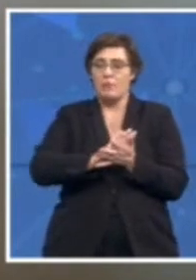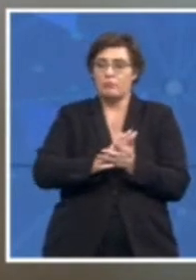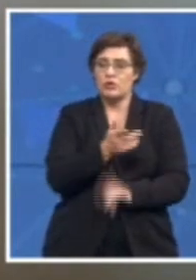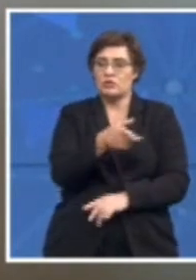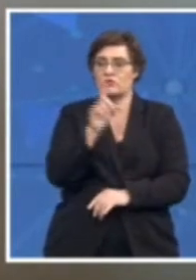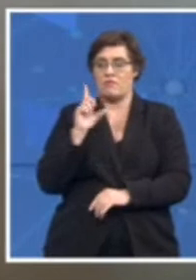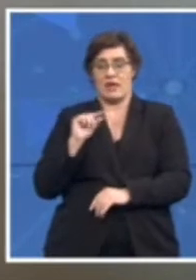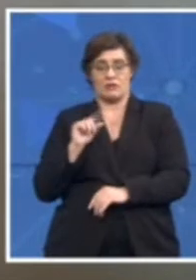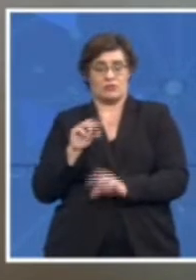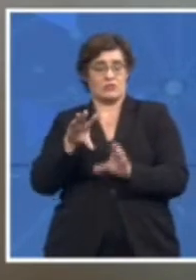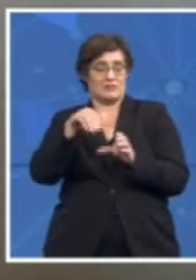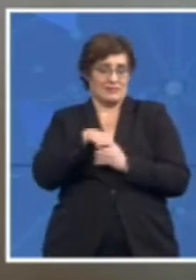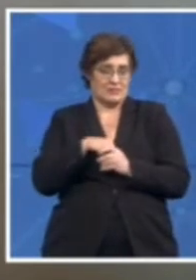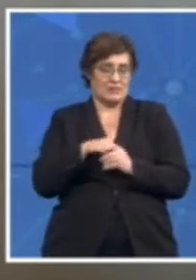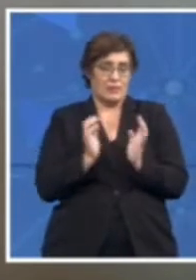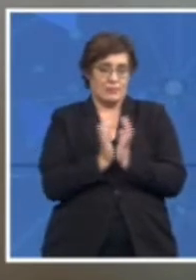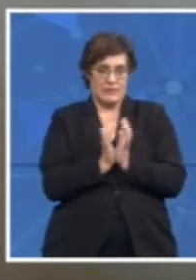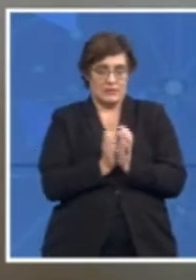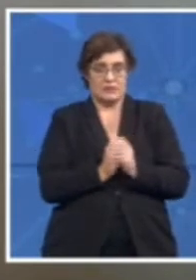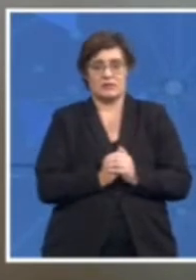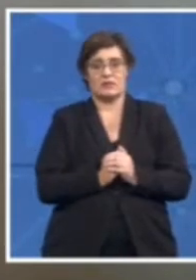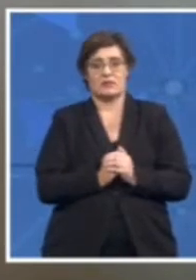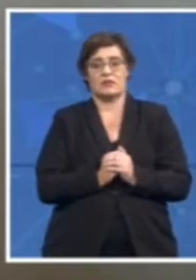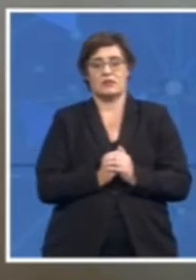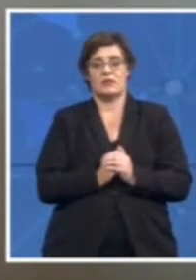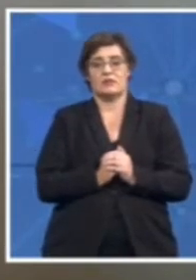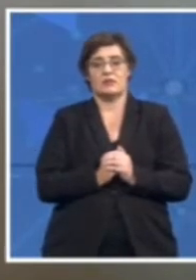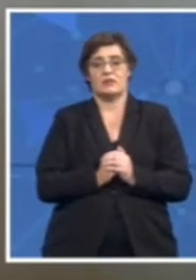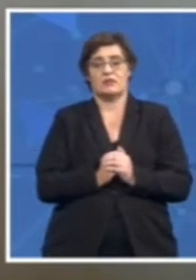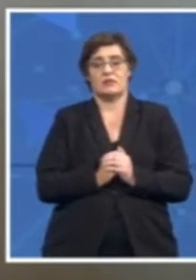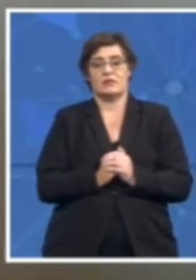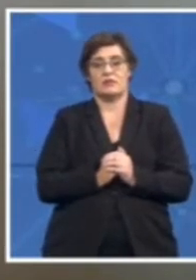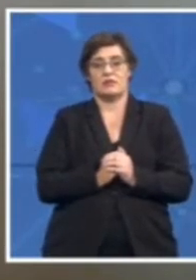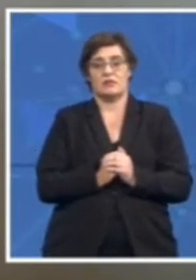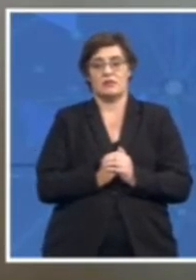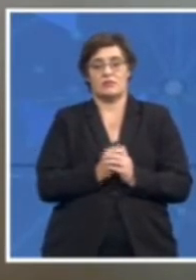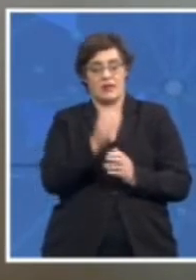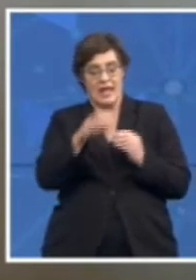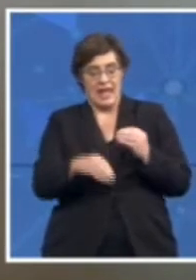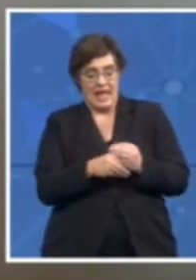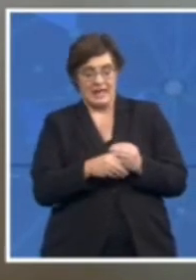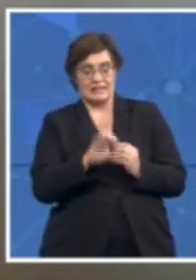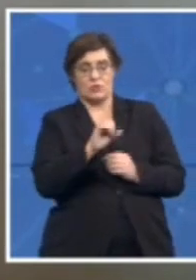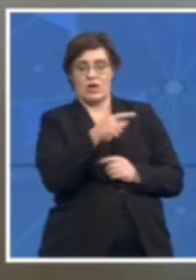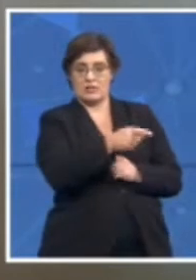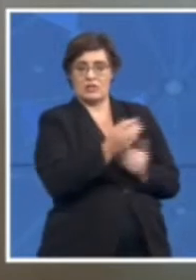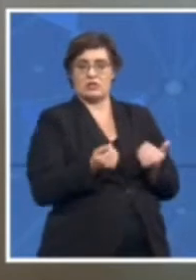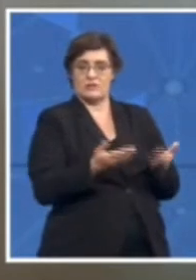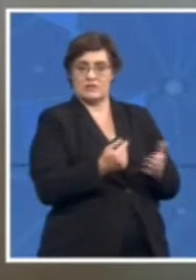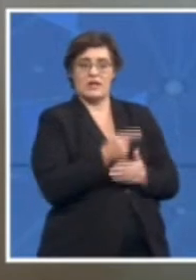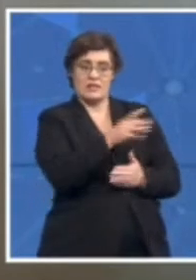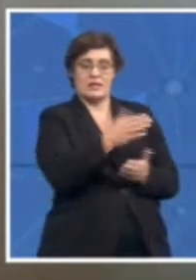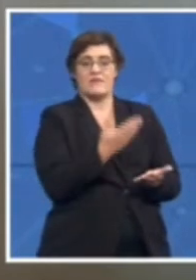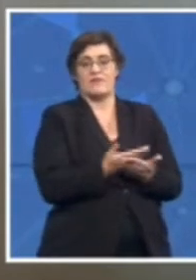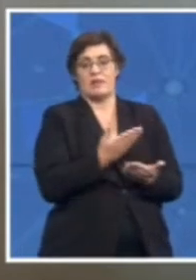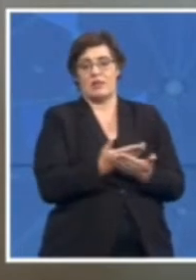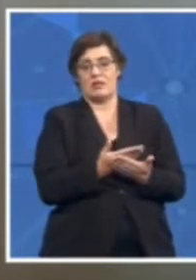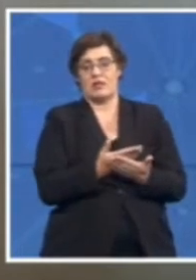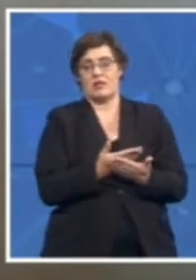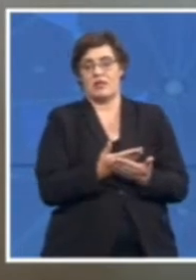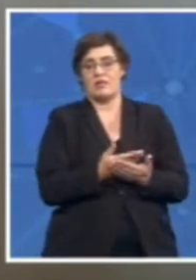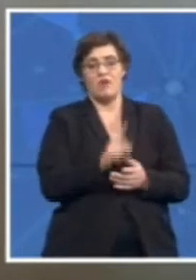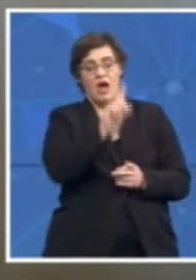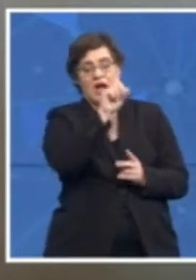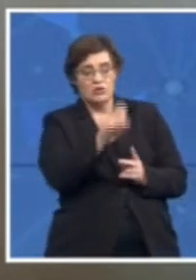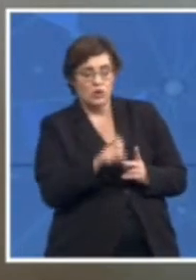I am going to advertise Sikonati's services. He is available for inquiries and interviews. And if there